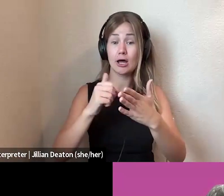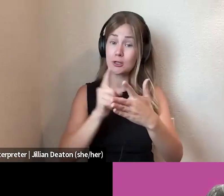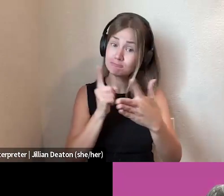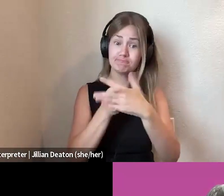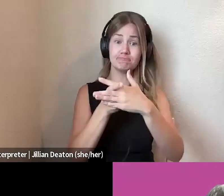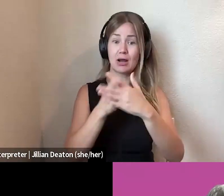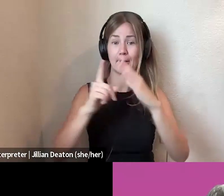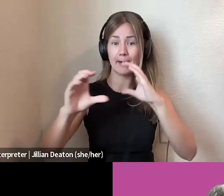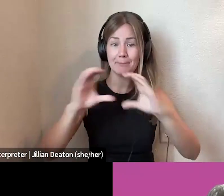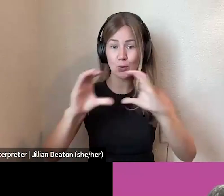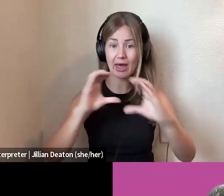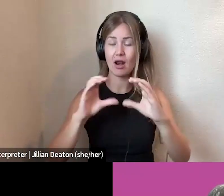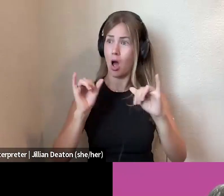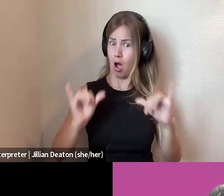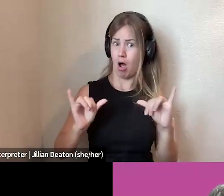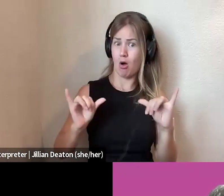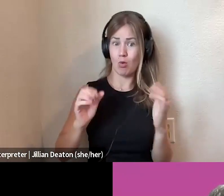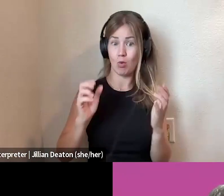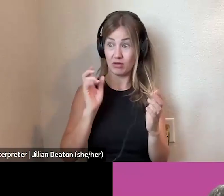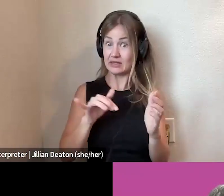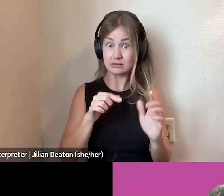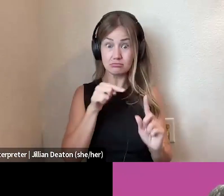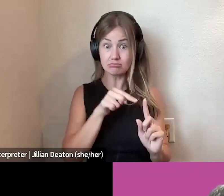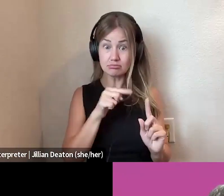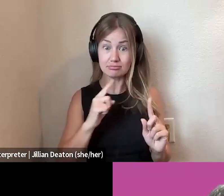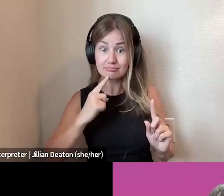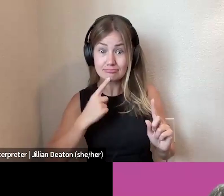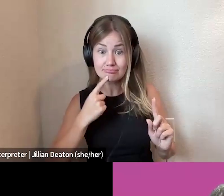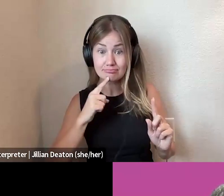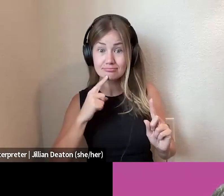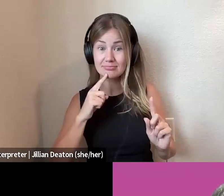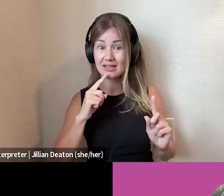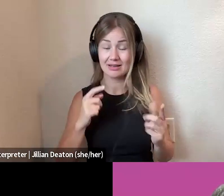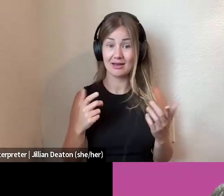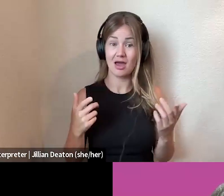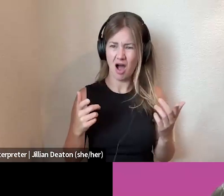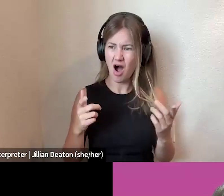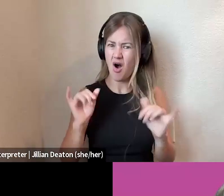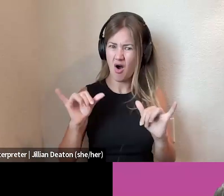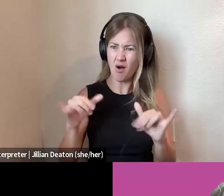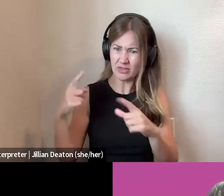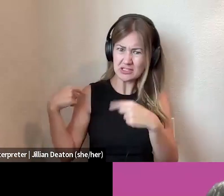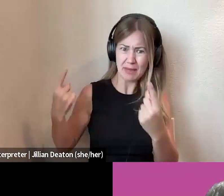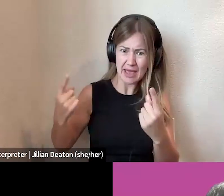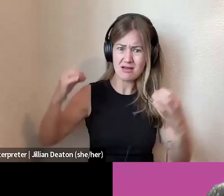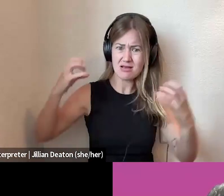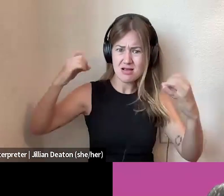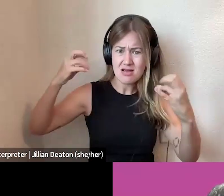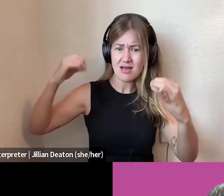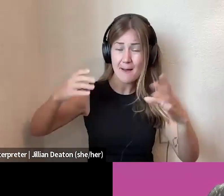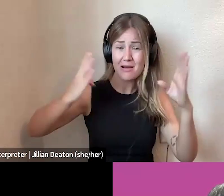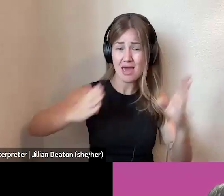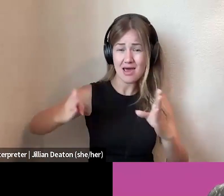that this didn't just come out of the ground in a blink of an eye, that there's been some thought and resourcing around this, and we're